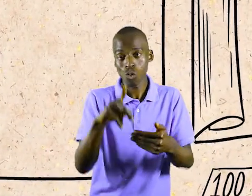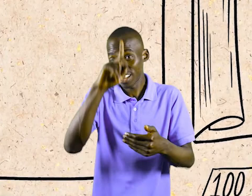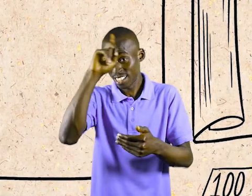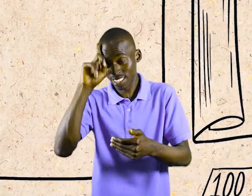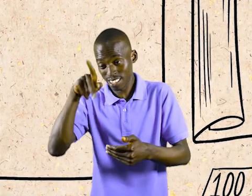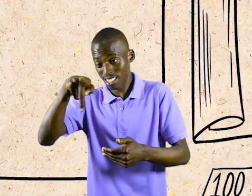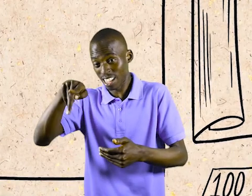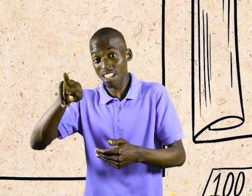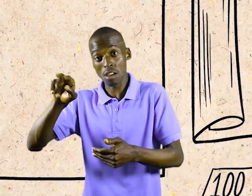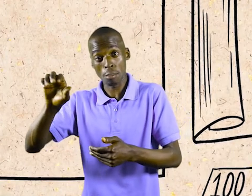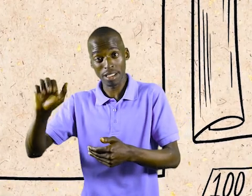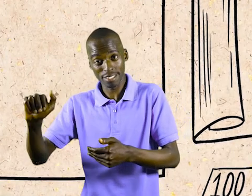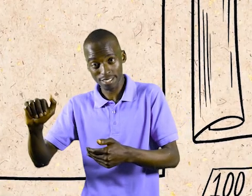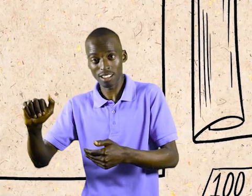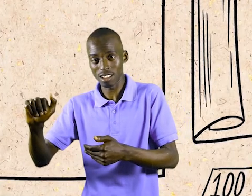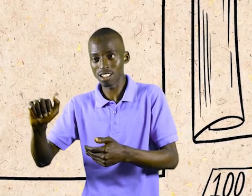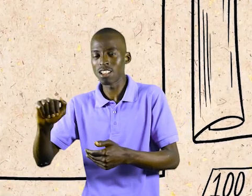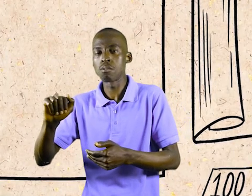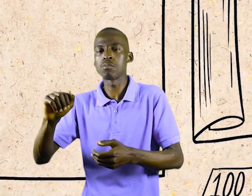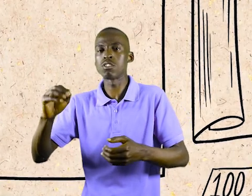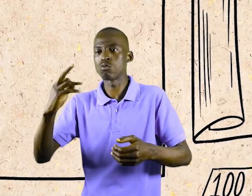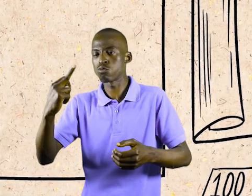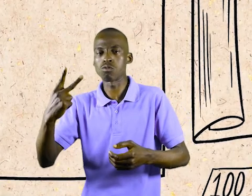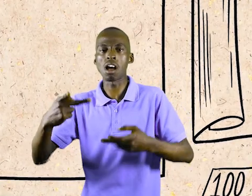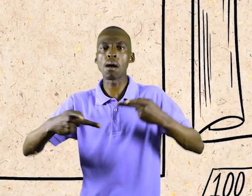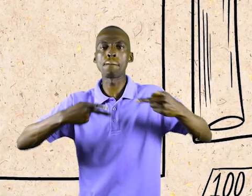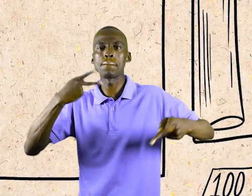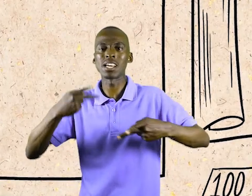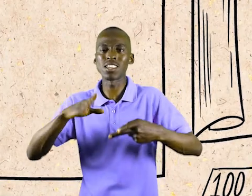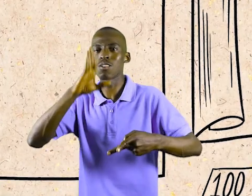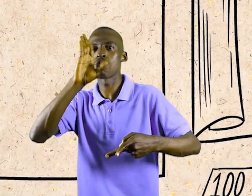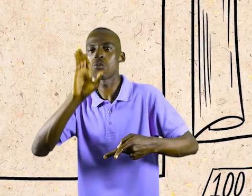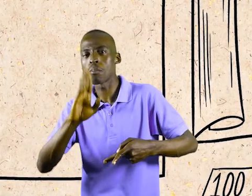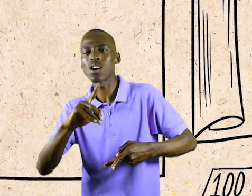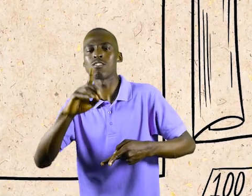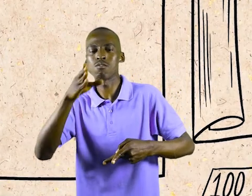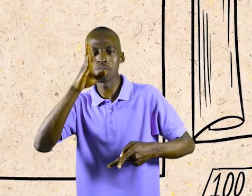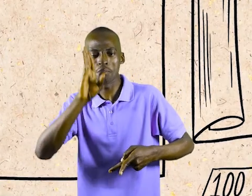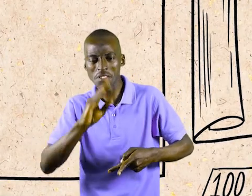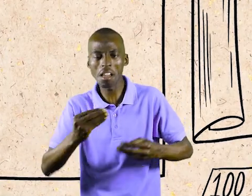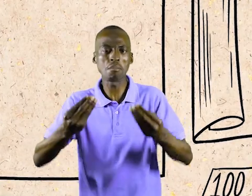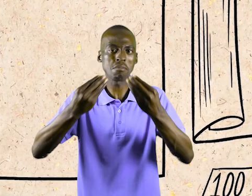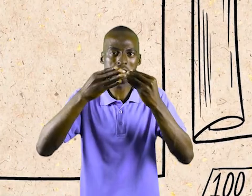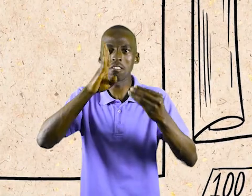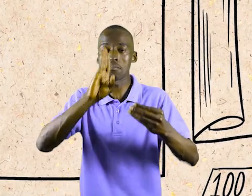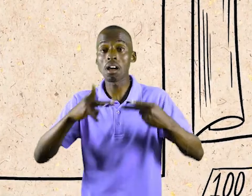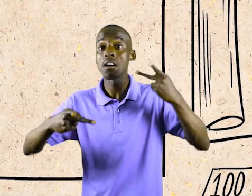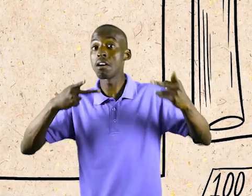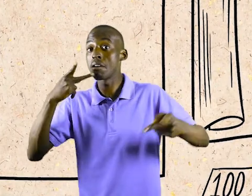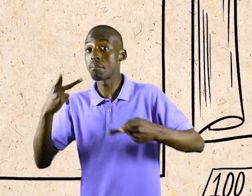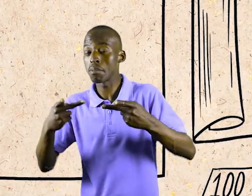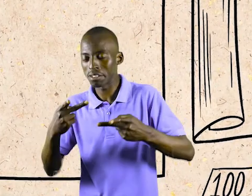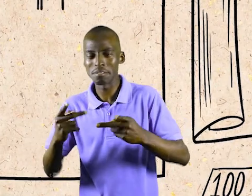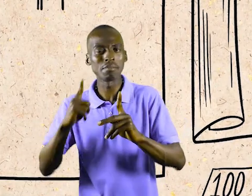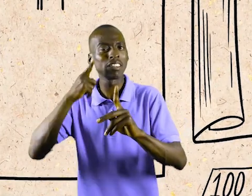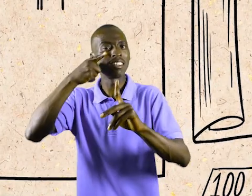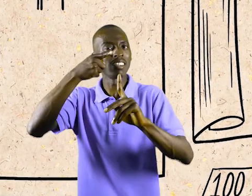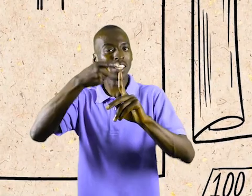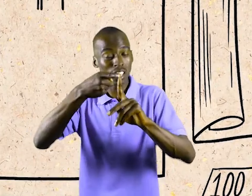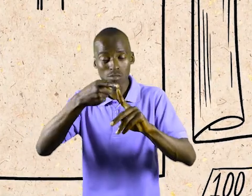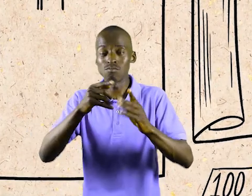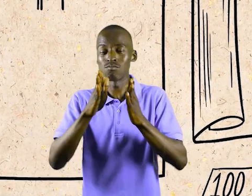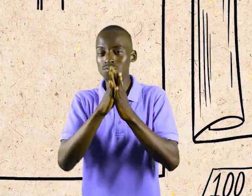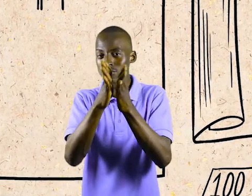throwing two elaborate banquet feasts that last a total of 187 days, and it's all for the grandiose purpose of displaying